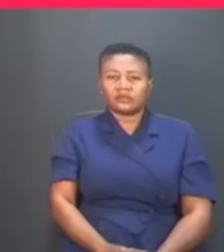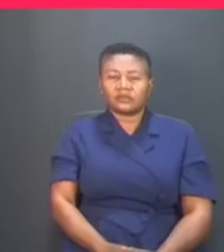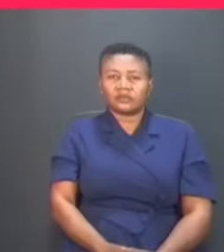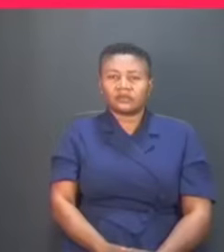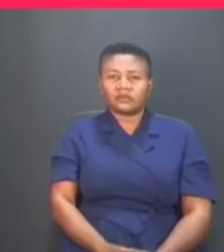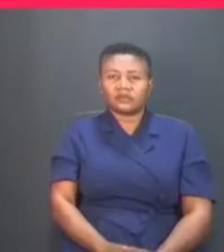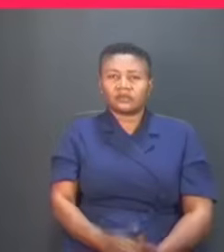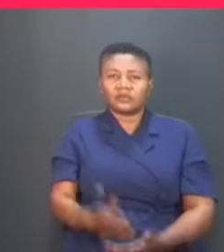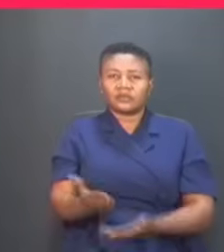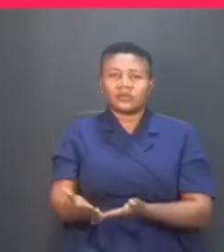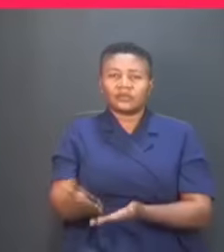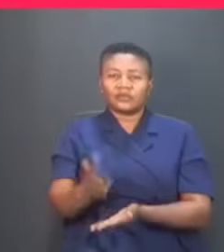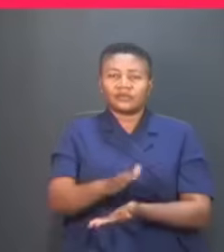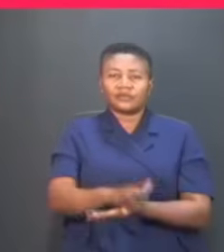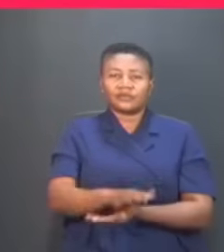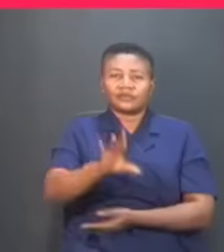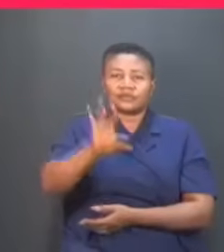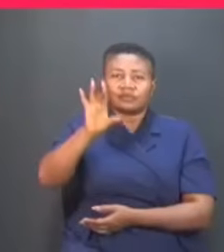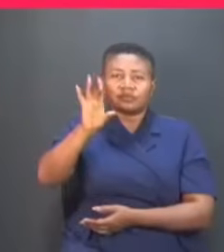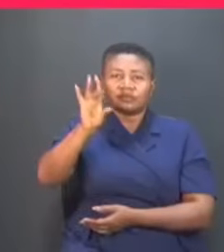Page 18.